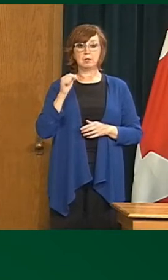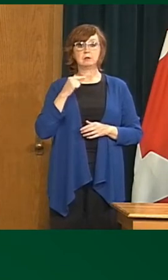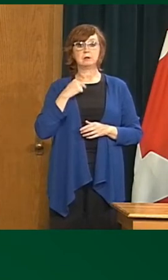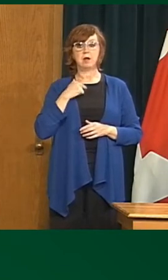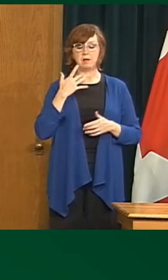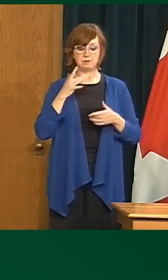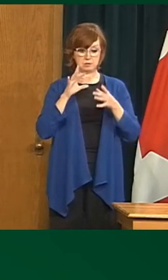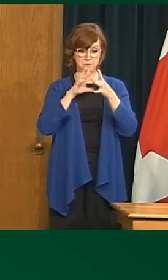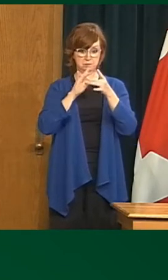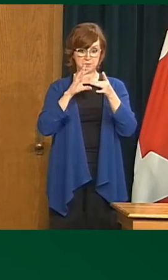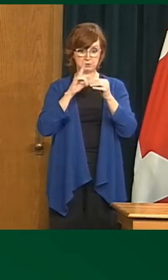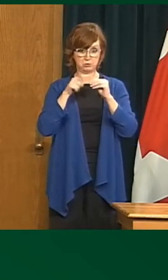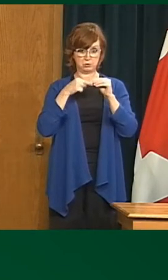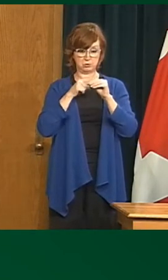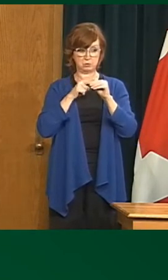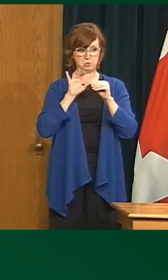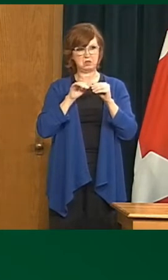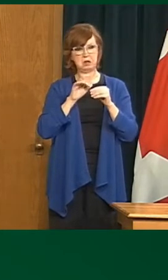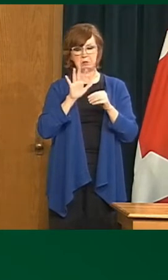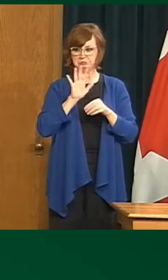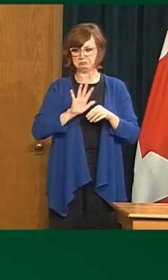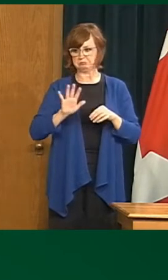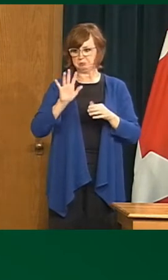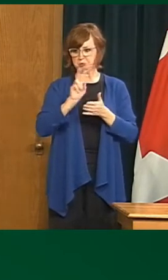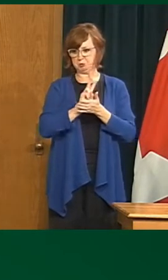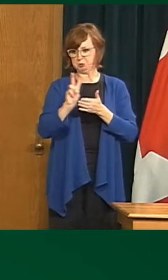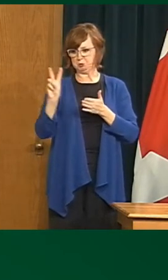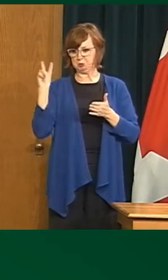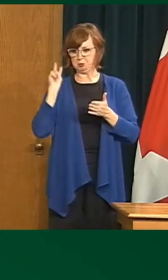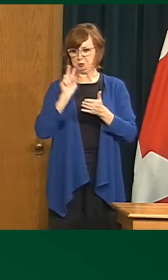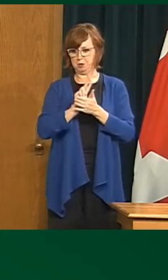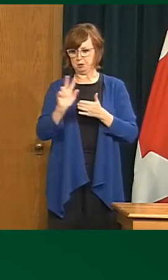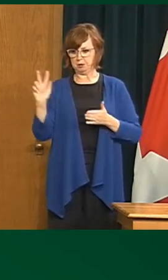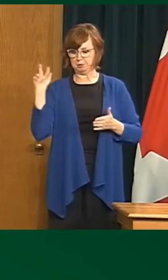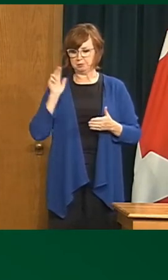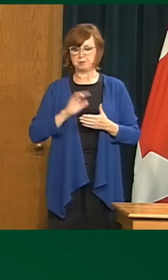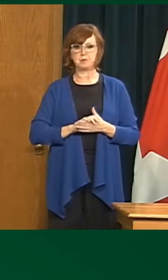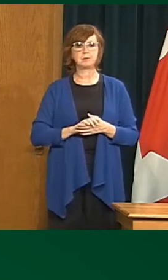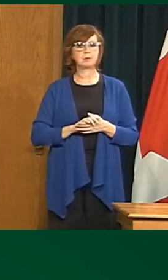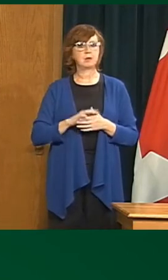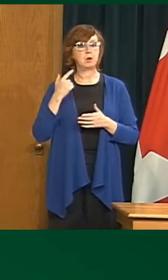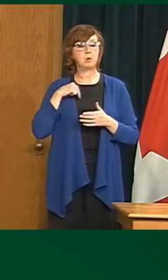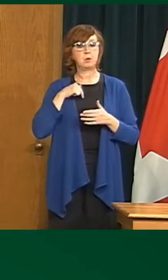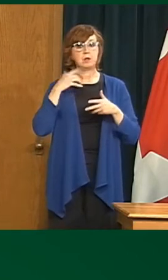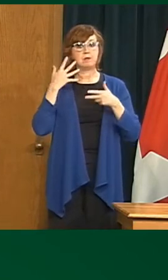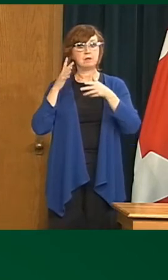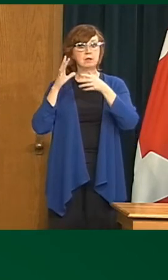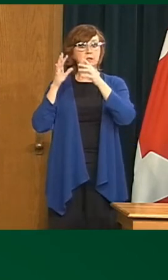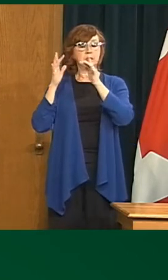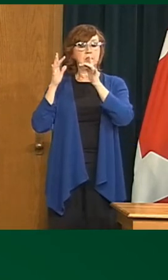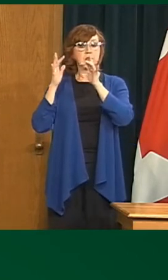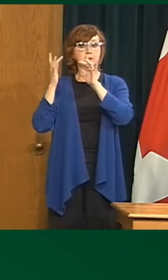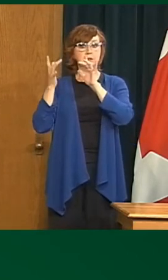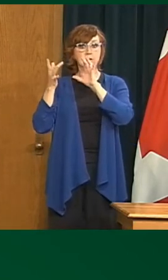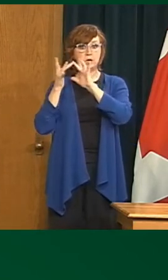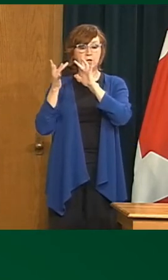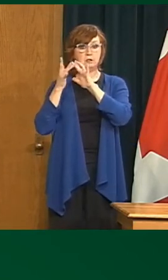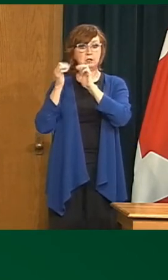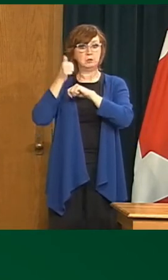our counterparts in Health Canada. So obviously, there were many tests that are developed throughout the world of varying